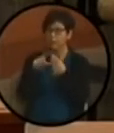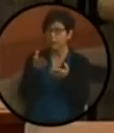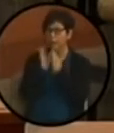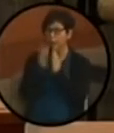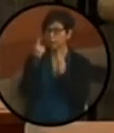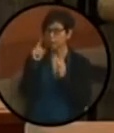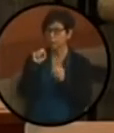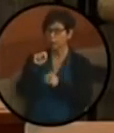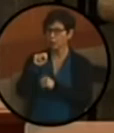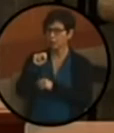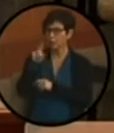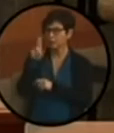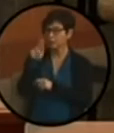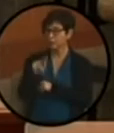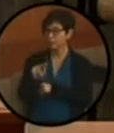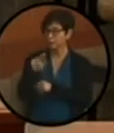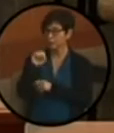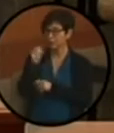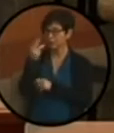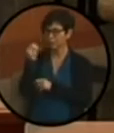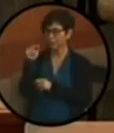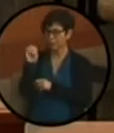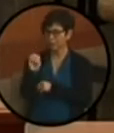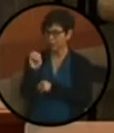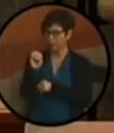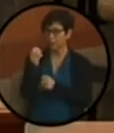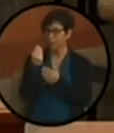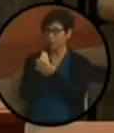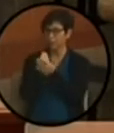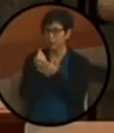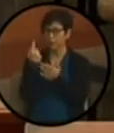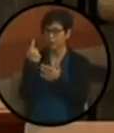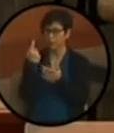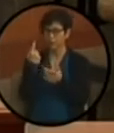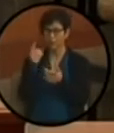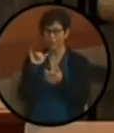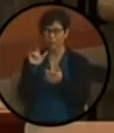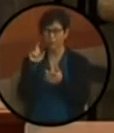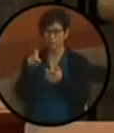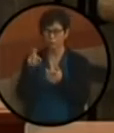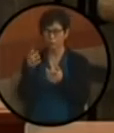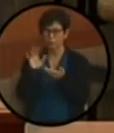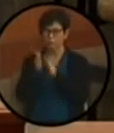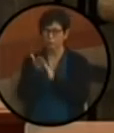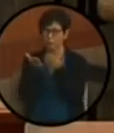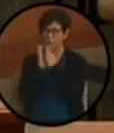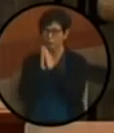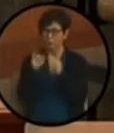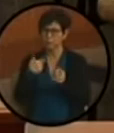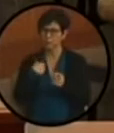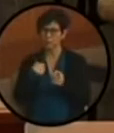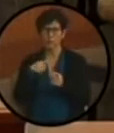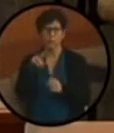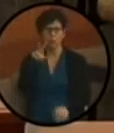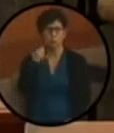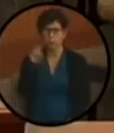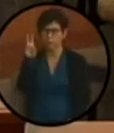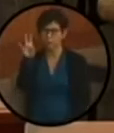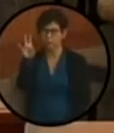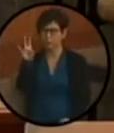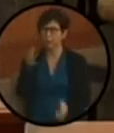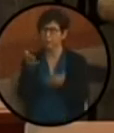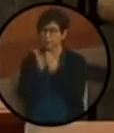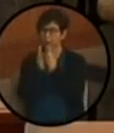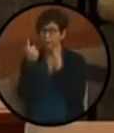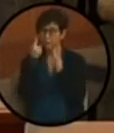simply be a simple data request. In 2011, CPD even deleted a publicly submitted poll on its Facebook page when Americans